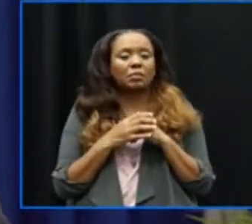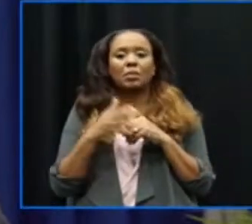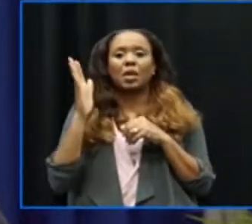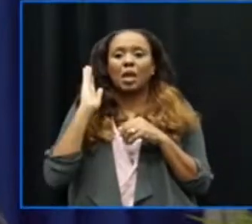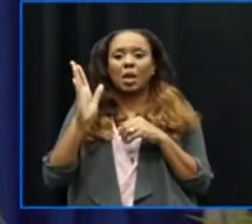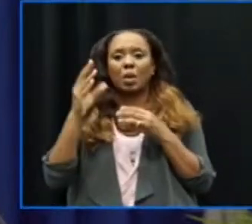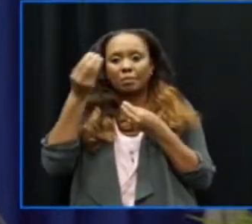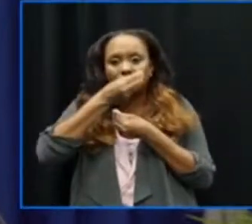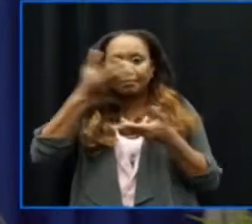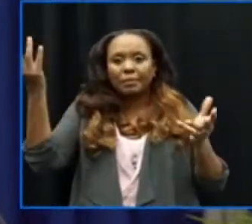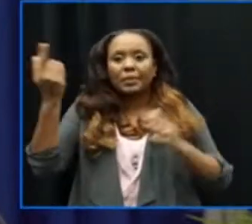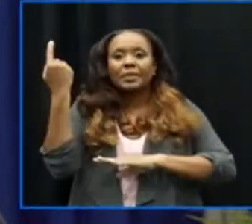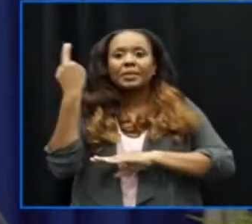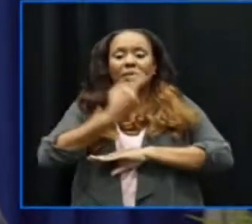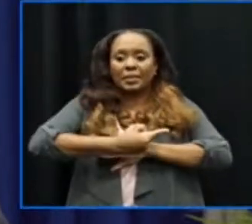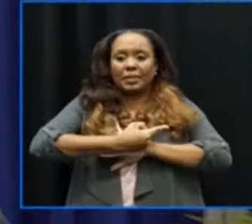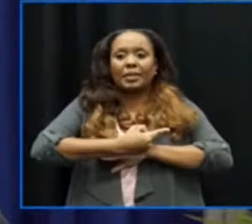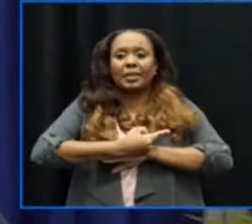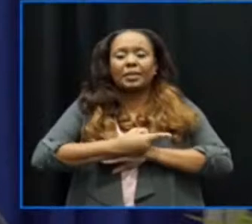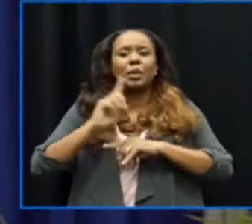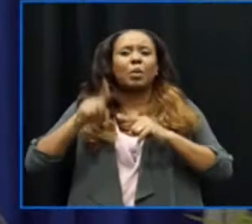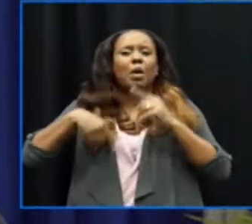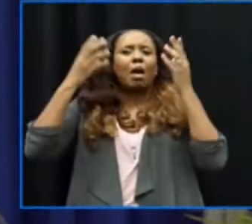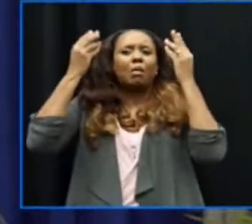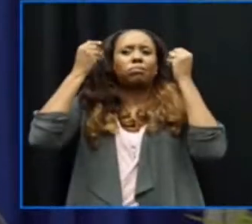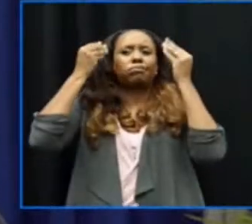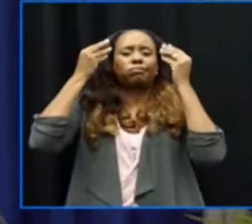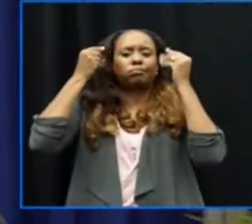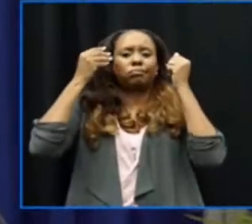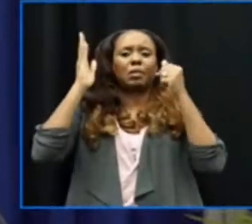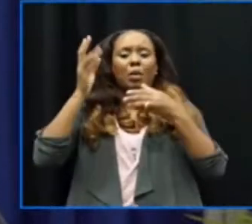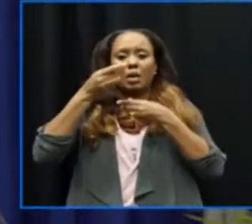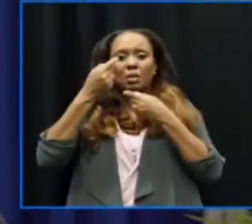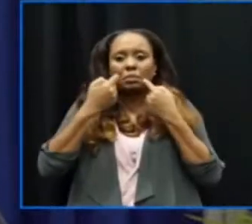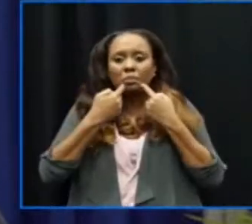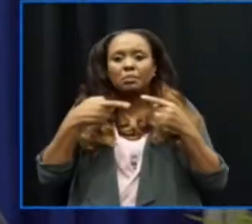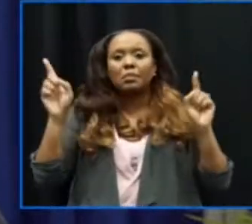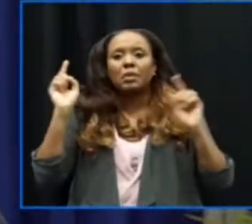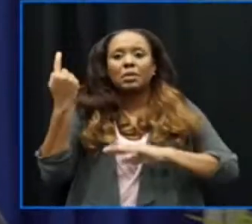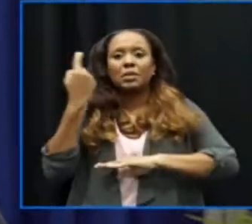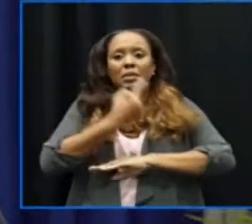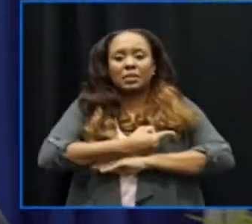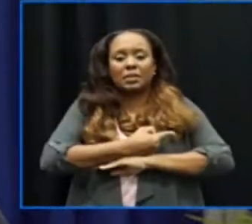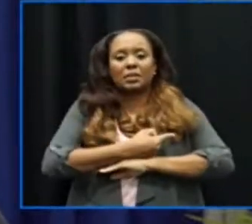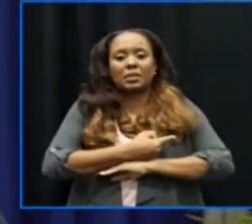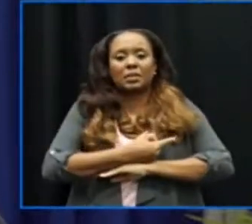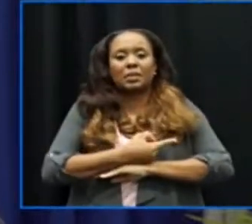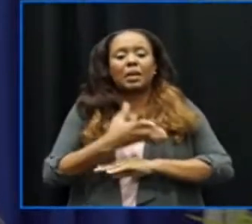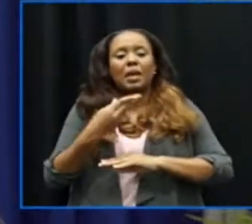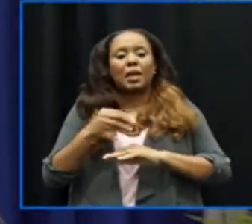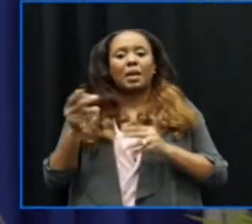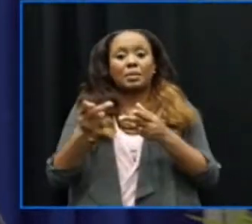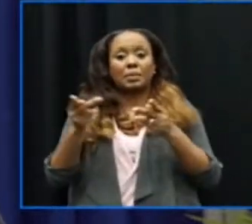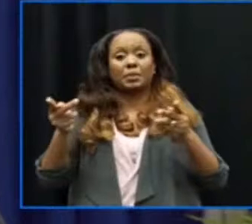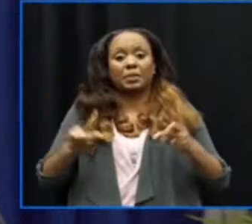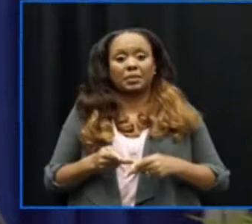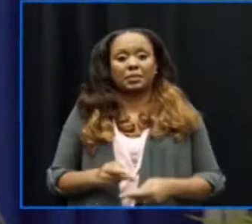be communicated to the country once we have firmed up those dates and locations.